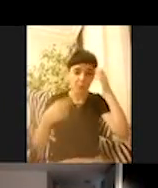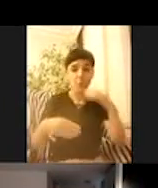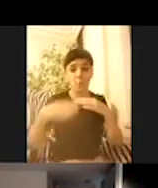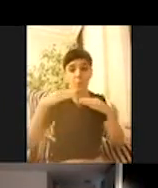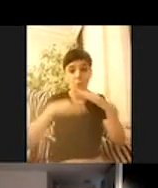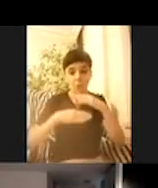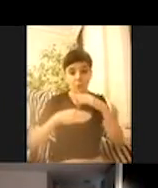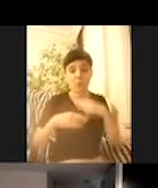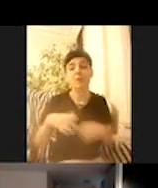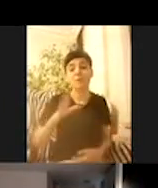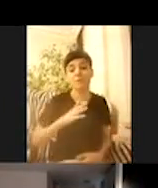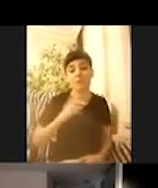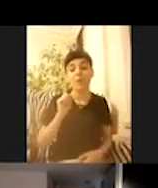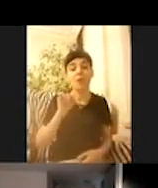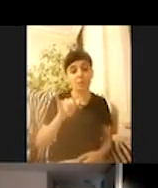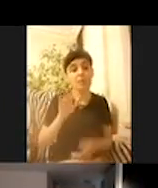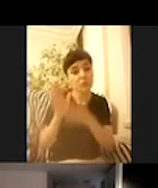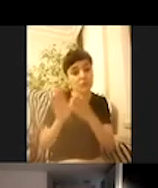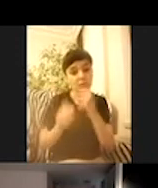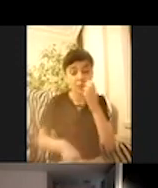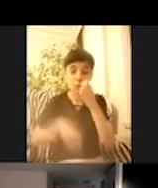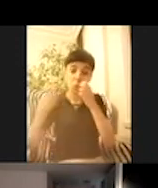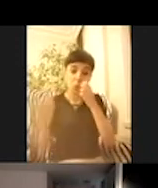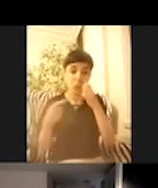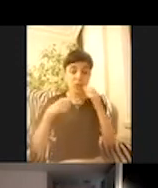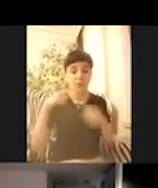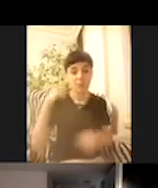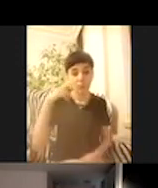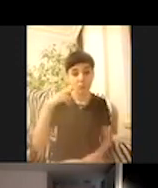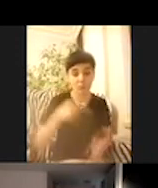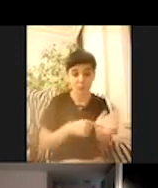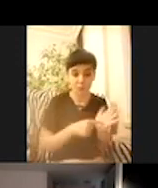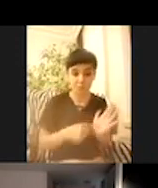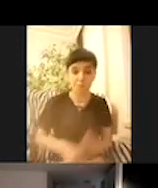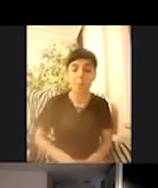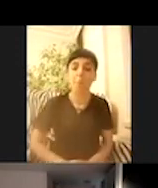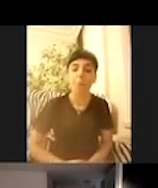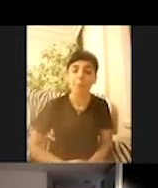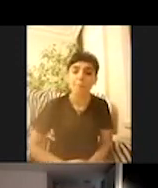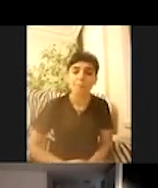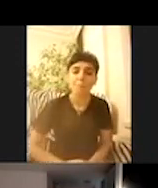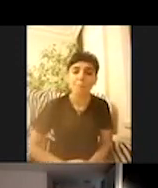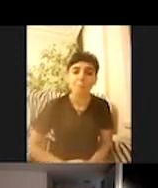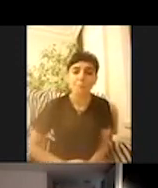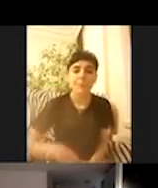side. There is the announcement for my wedding, and